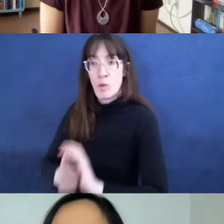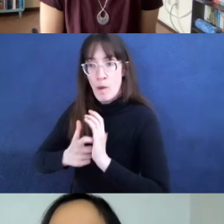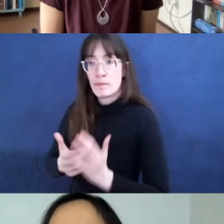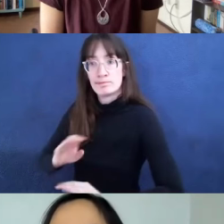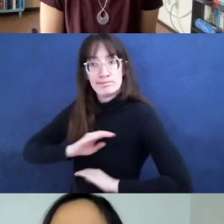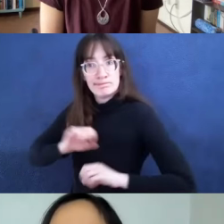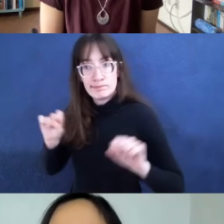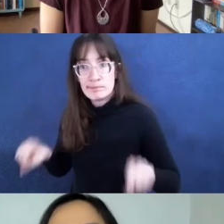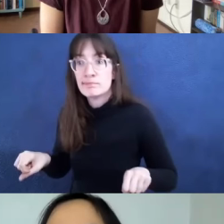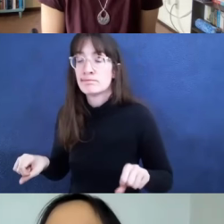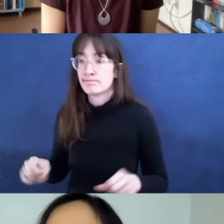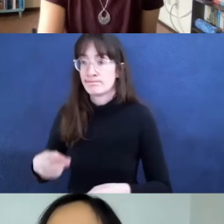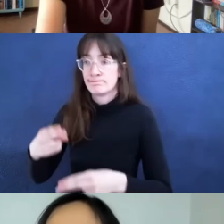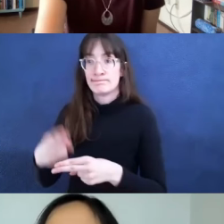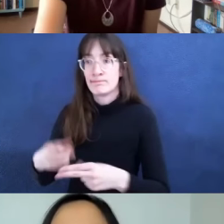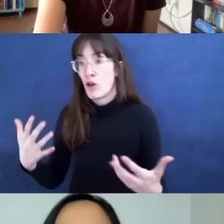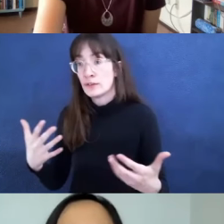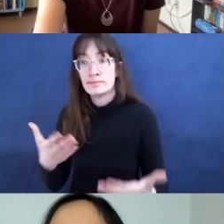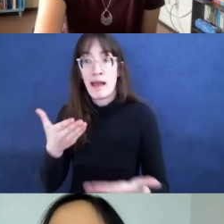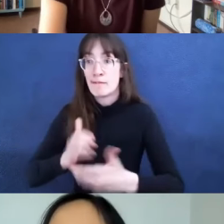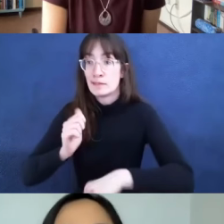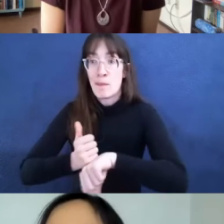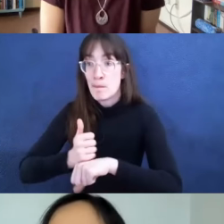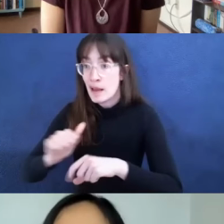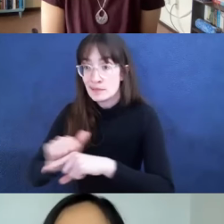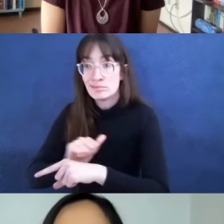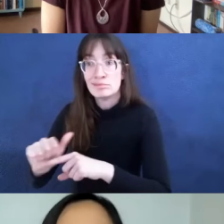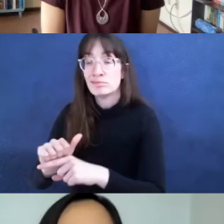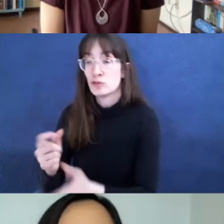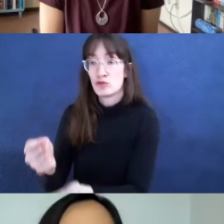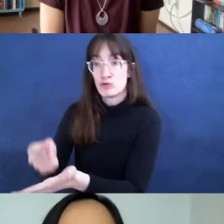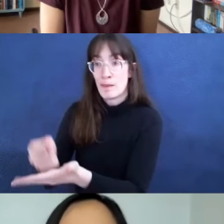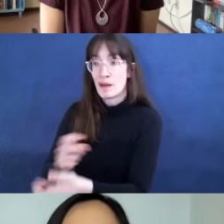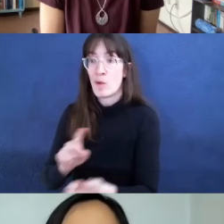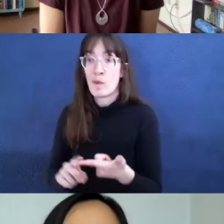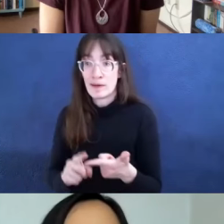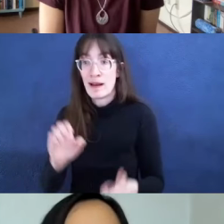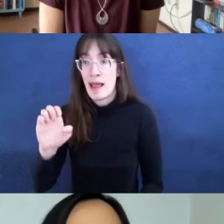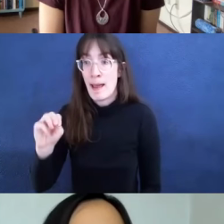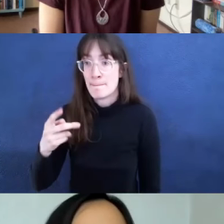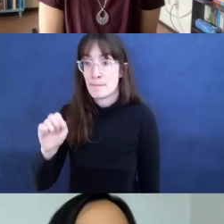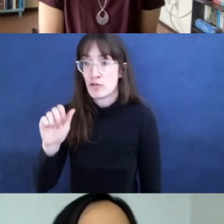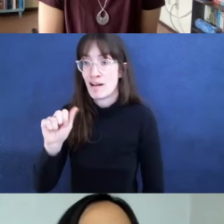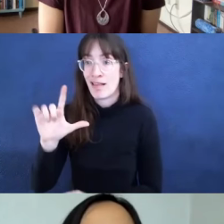to be considered evidence-based treatment or empirically based interventions.